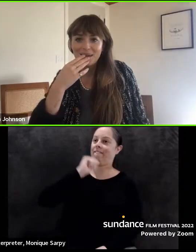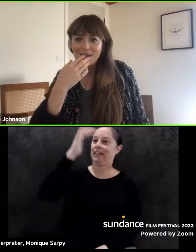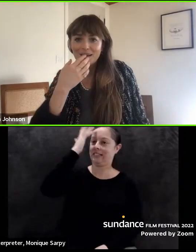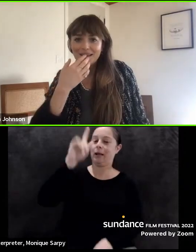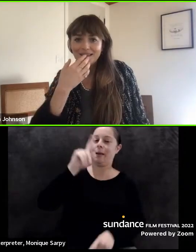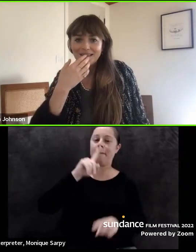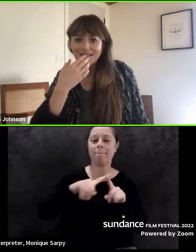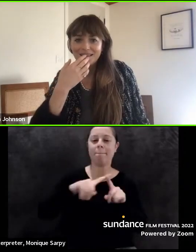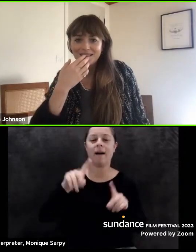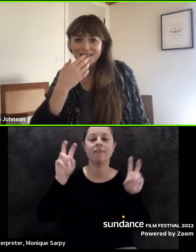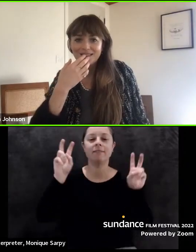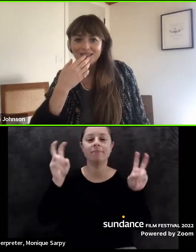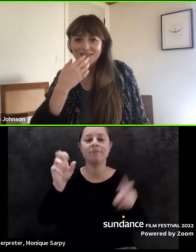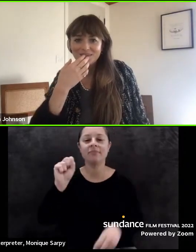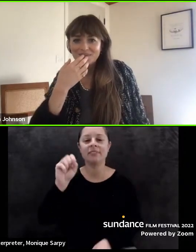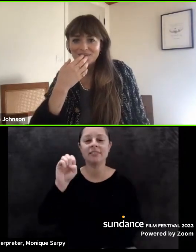self-deprecating.